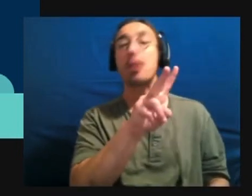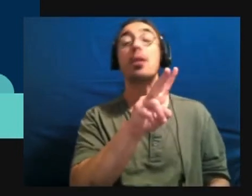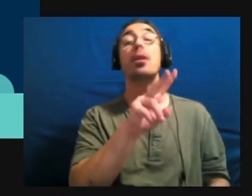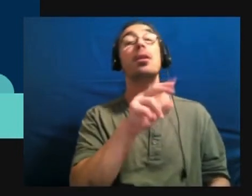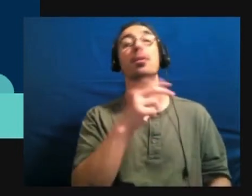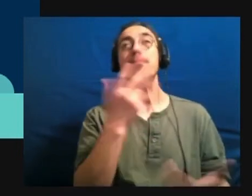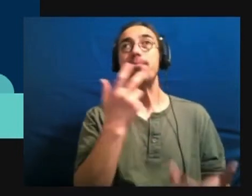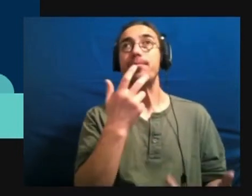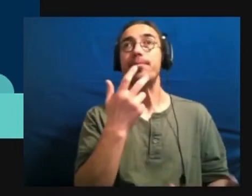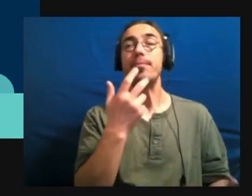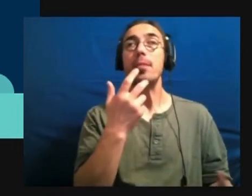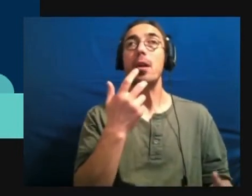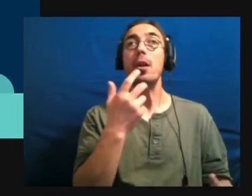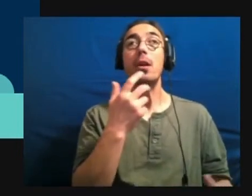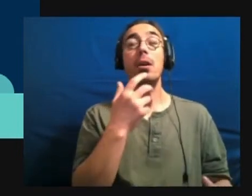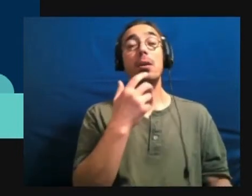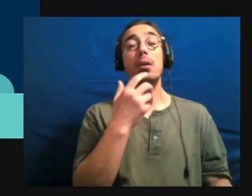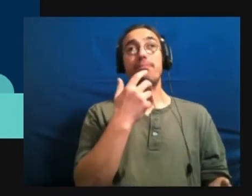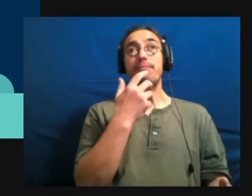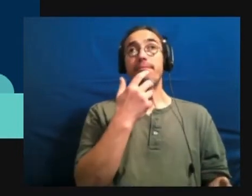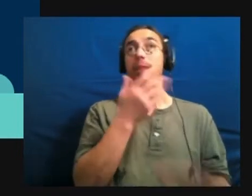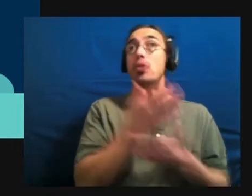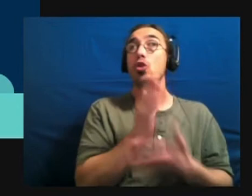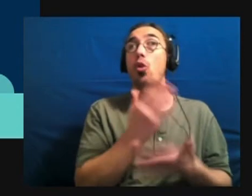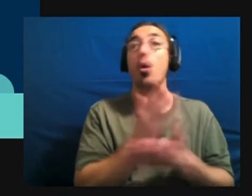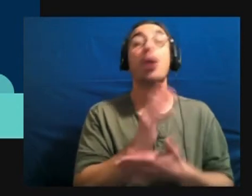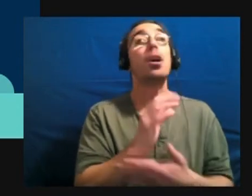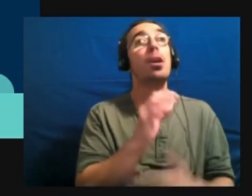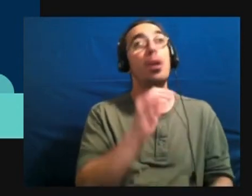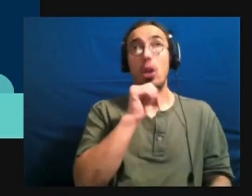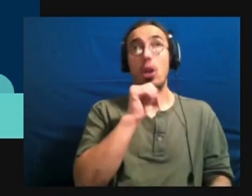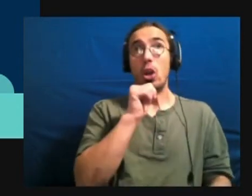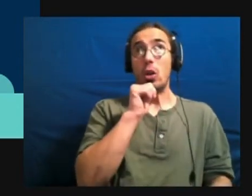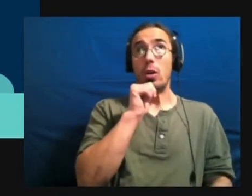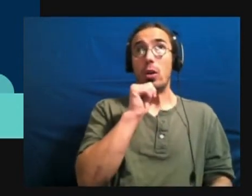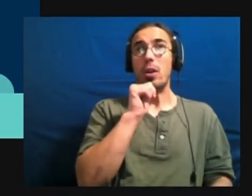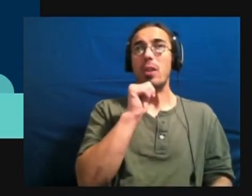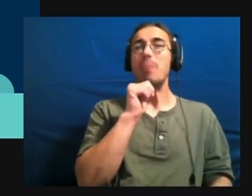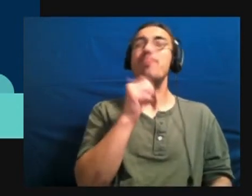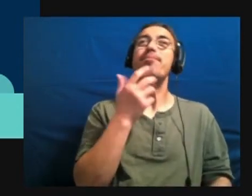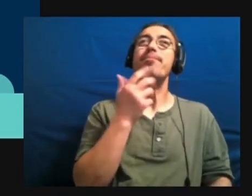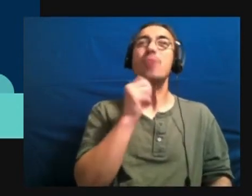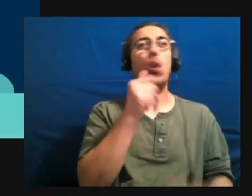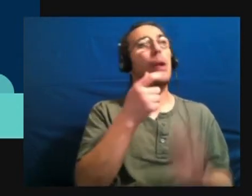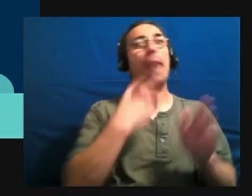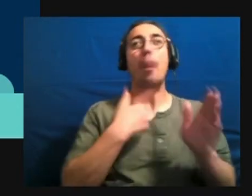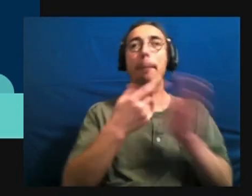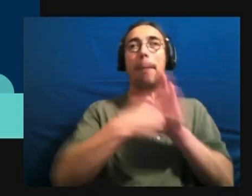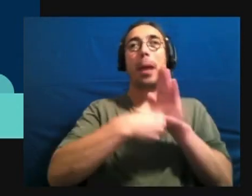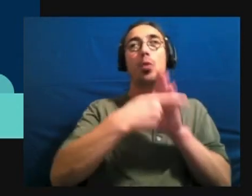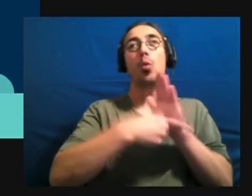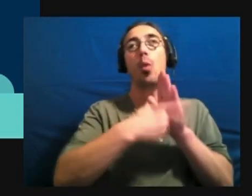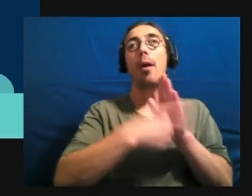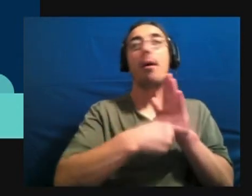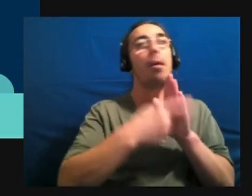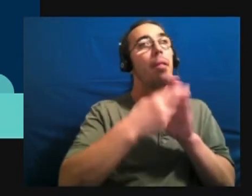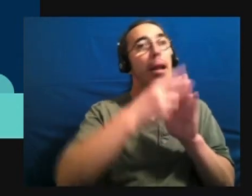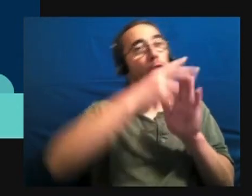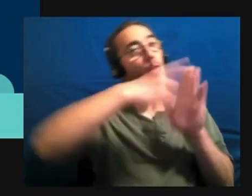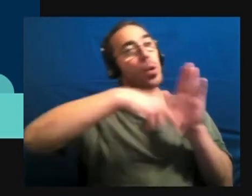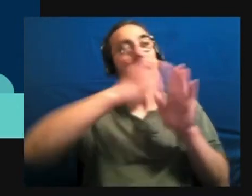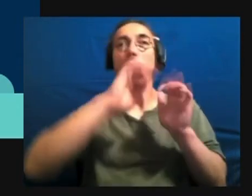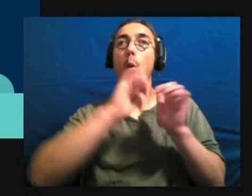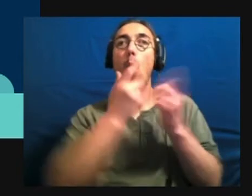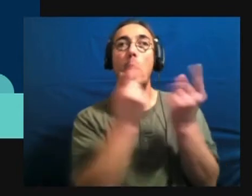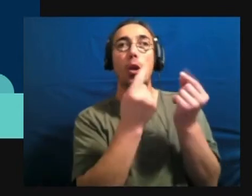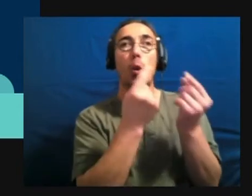don't have a manual for your child if they're autistic. because even if there was